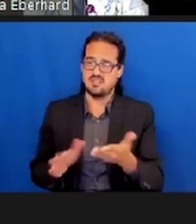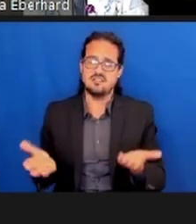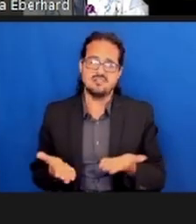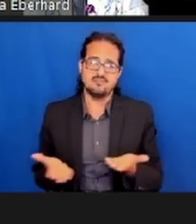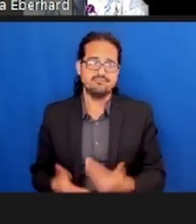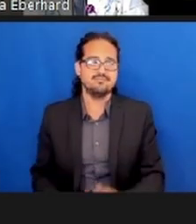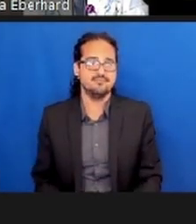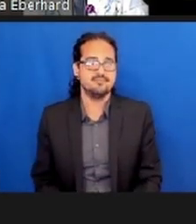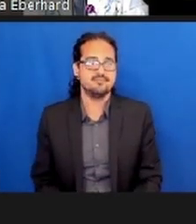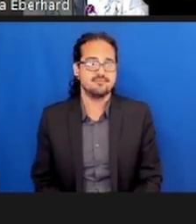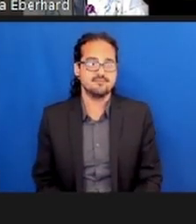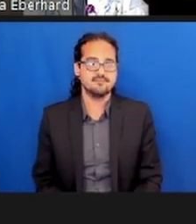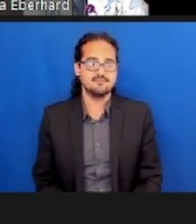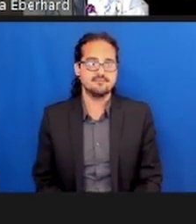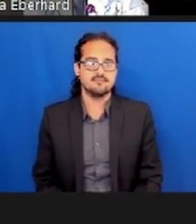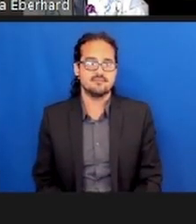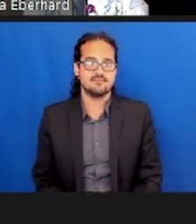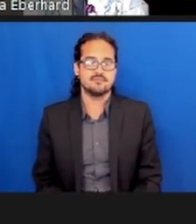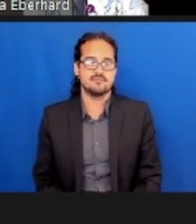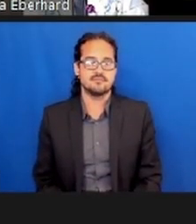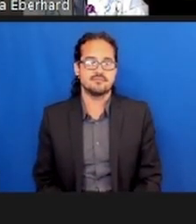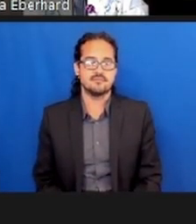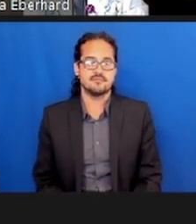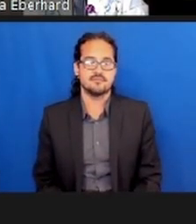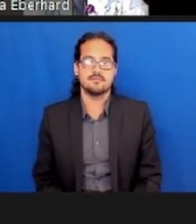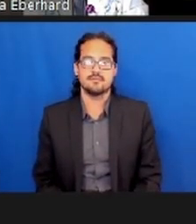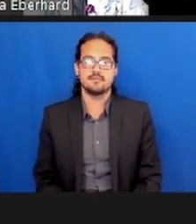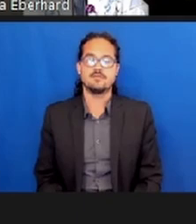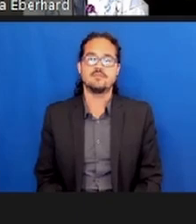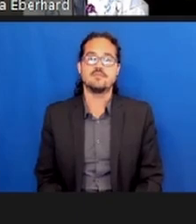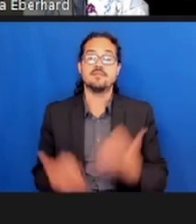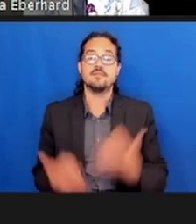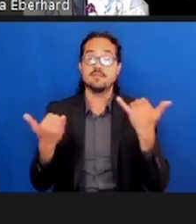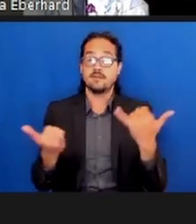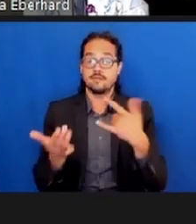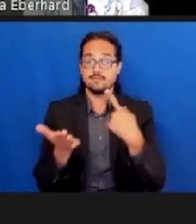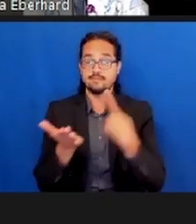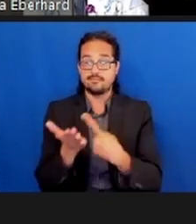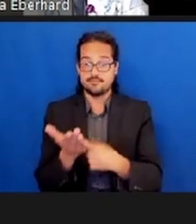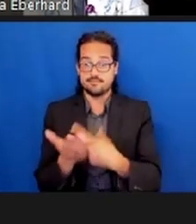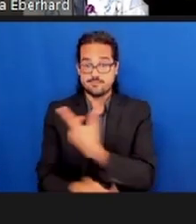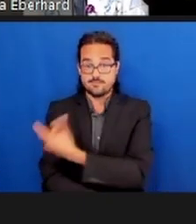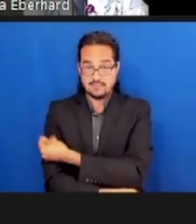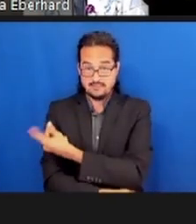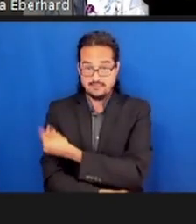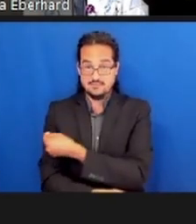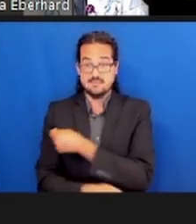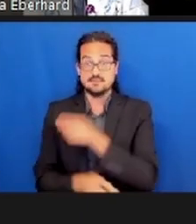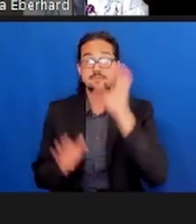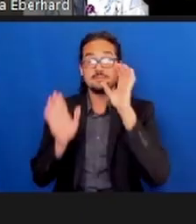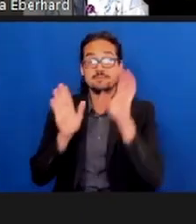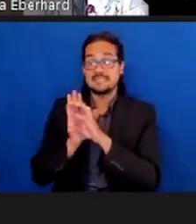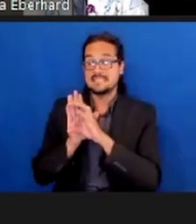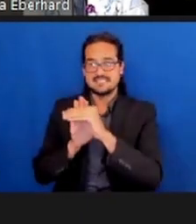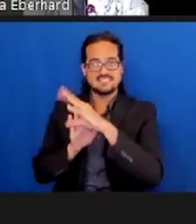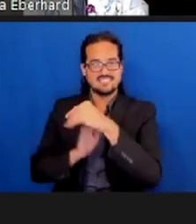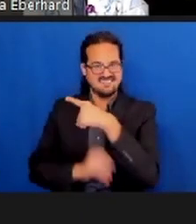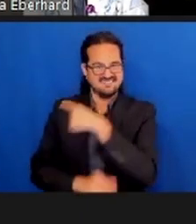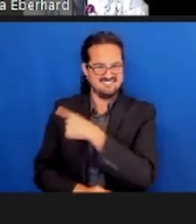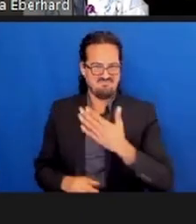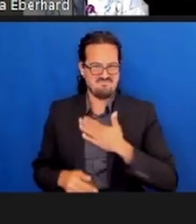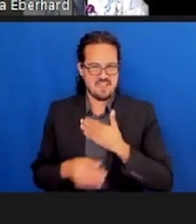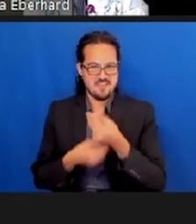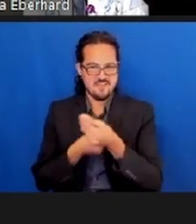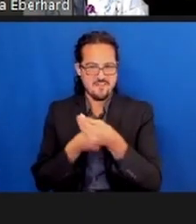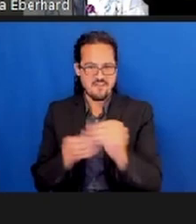So now I'm going to get to vaccinations. This is a picture that was taken from my office at the Kerner campus in the Canal area as we are setting up the